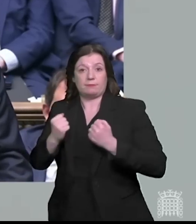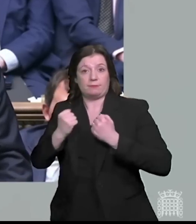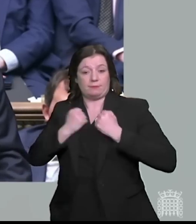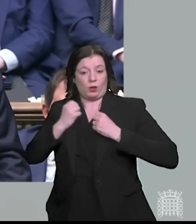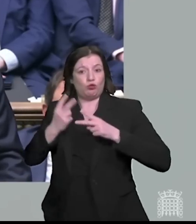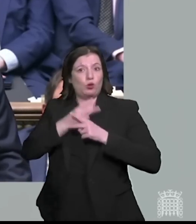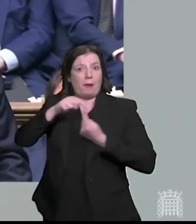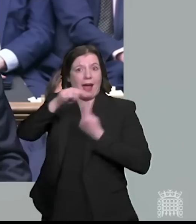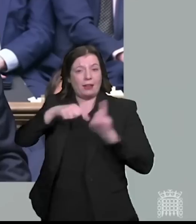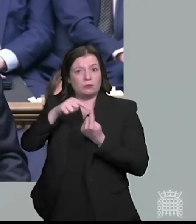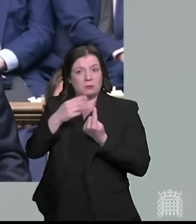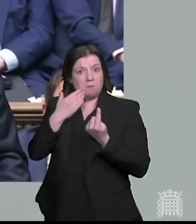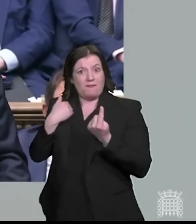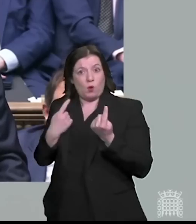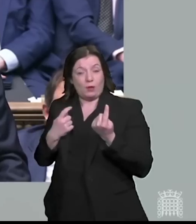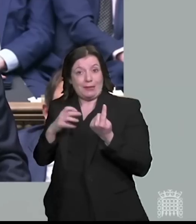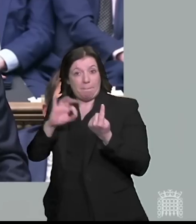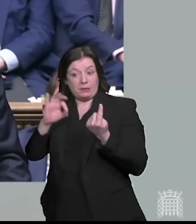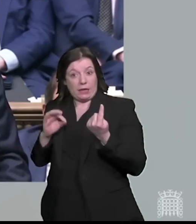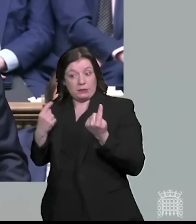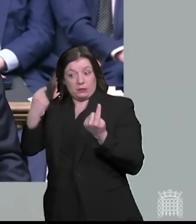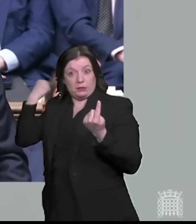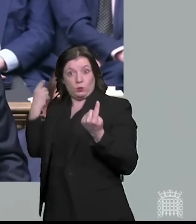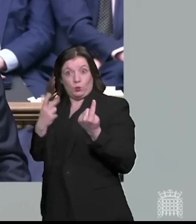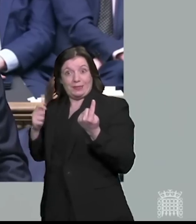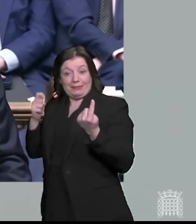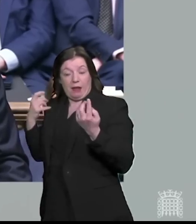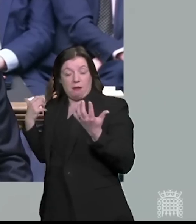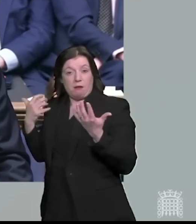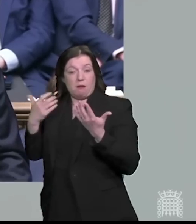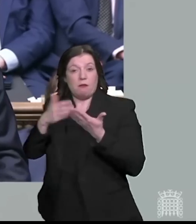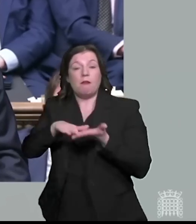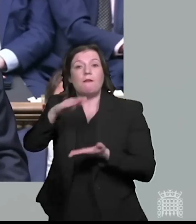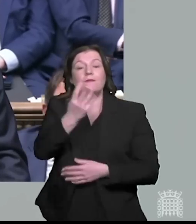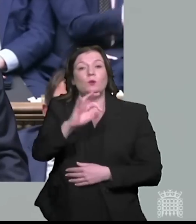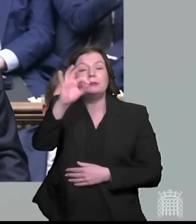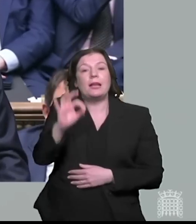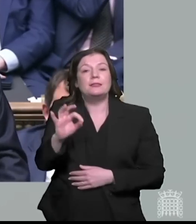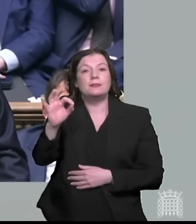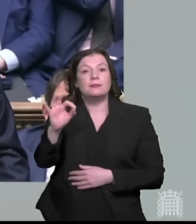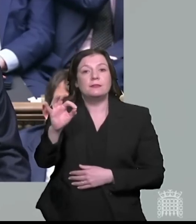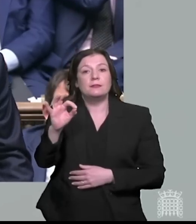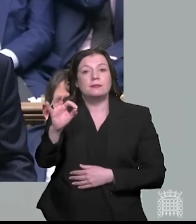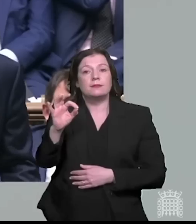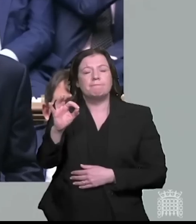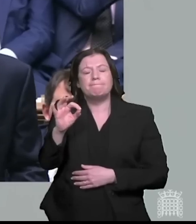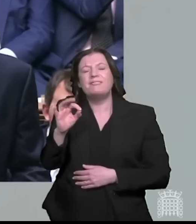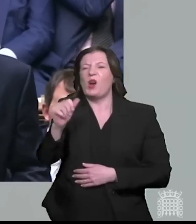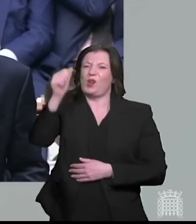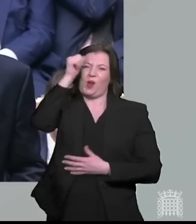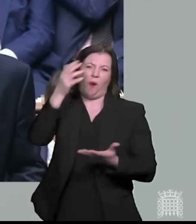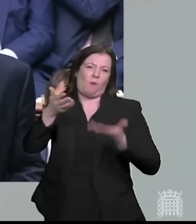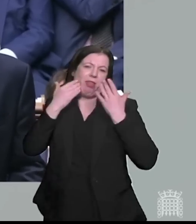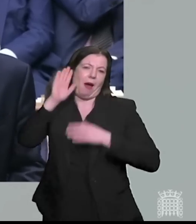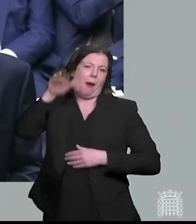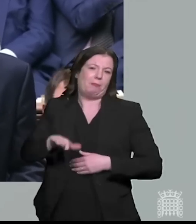renewables from under 10% when we came into office to nearly 40%. But because the wind doesn't always blow